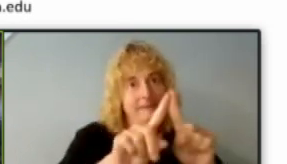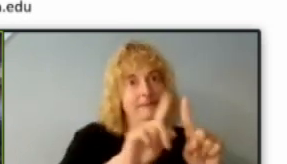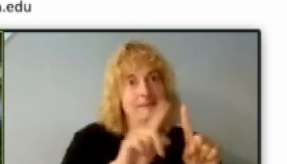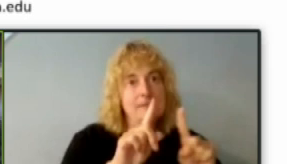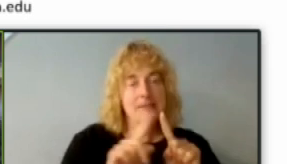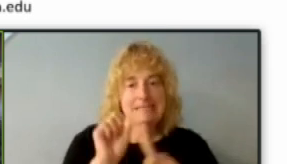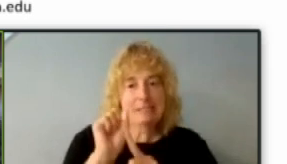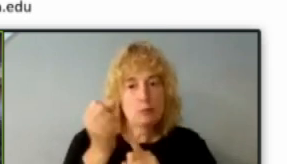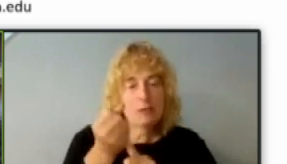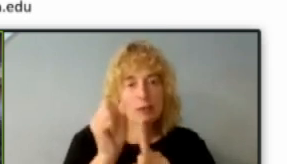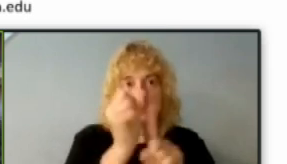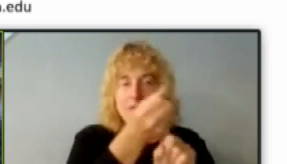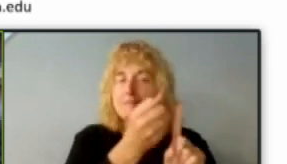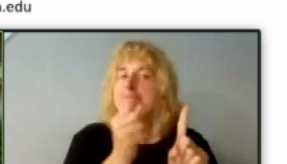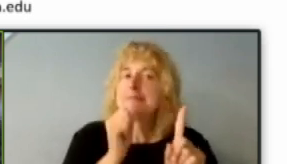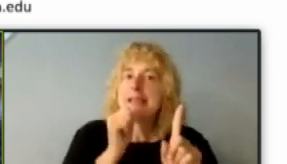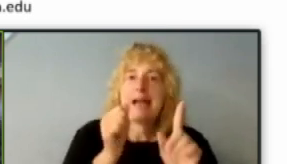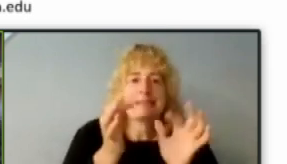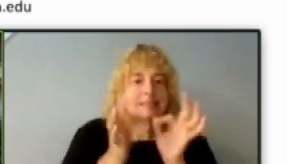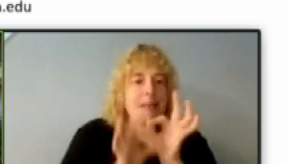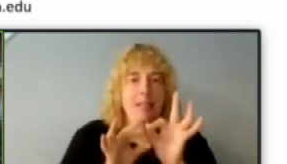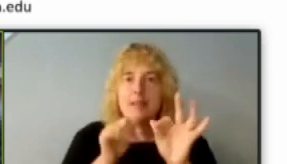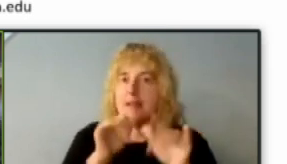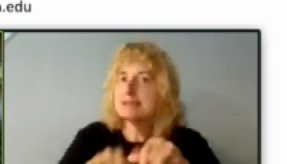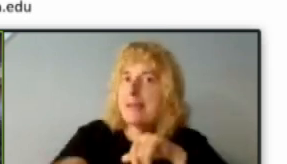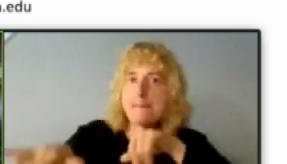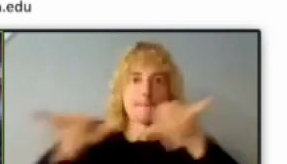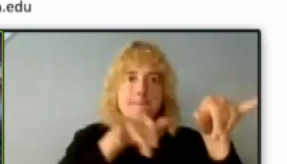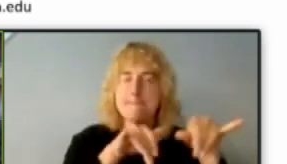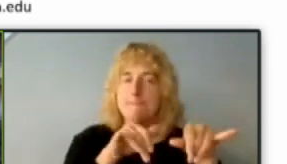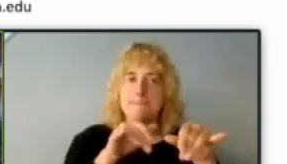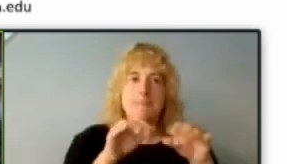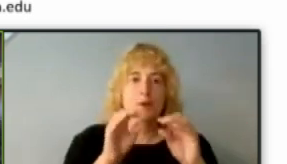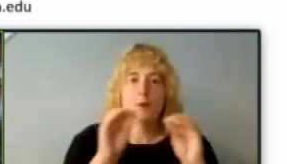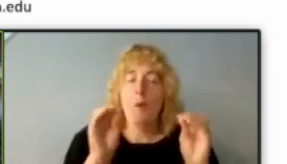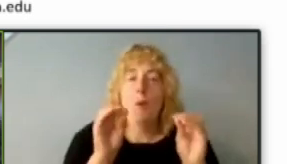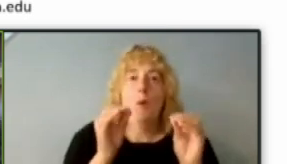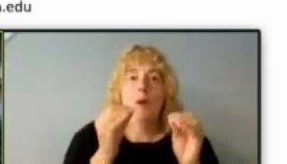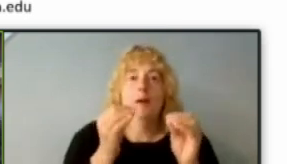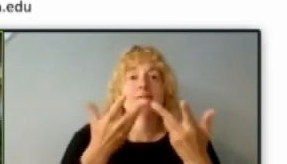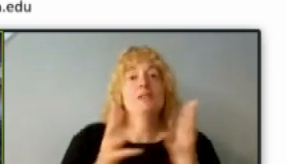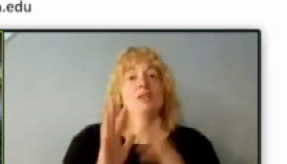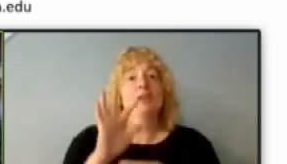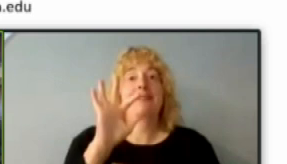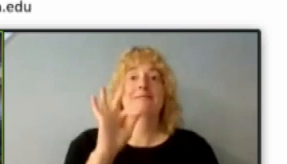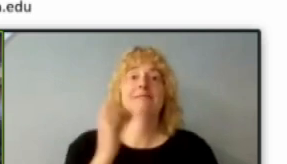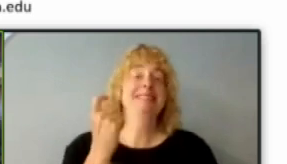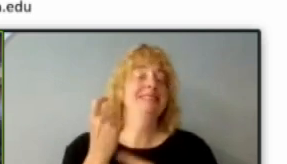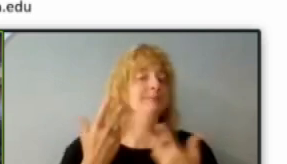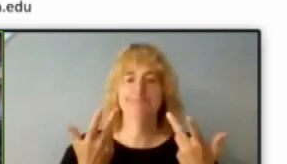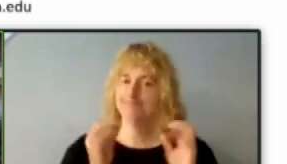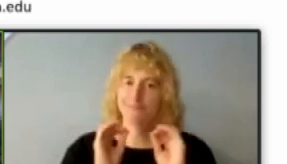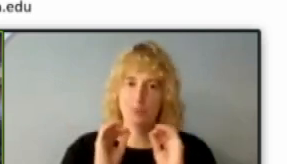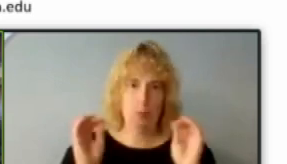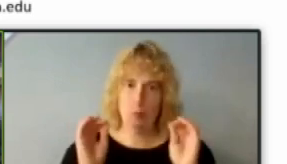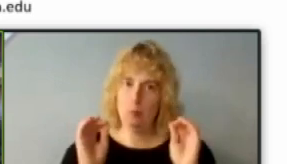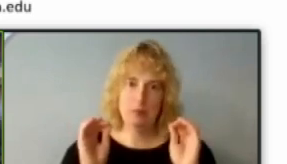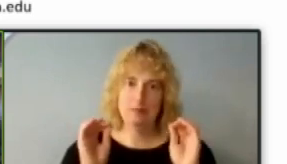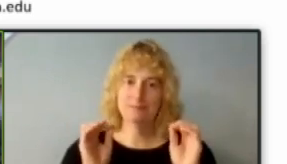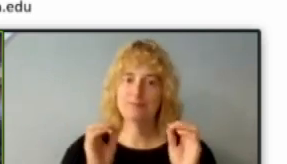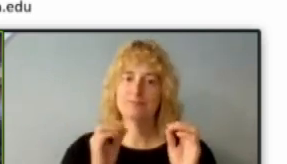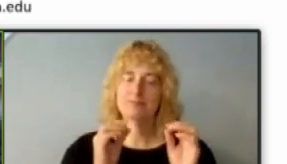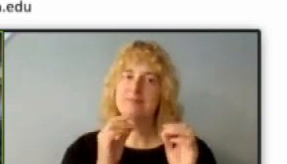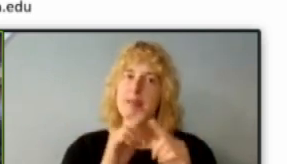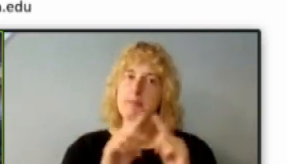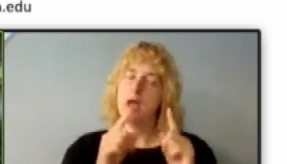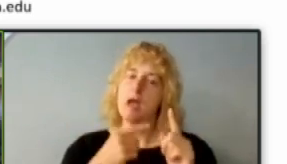This is not a fix. There is no fix. So what I'd like to do is just remind us where we are. This